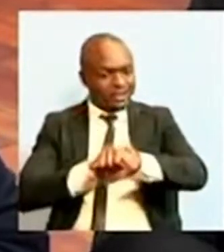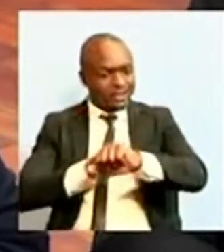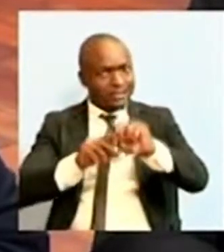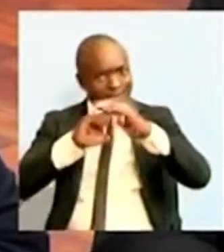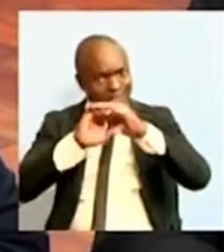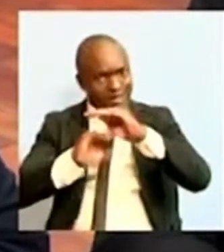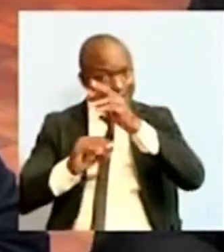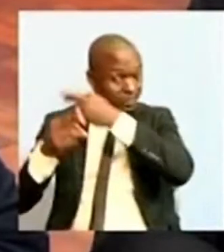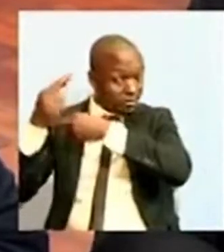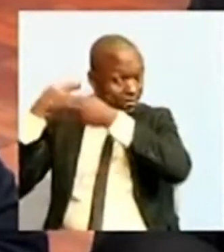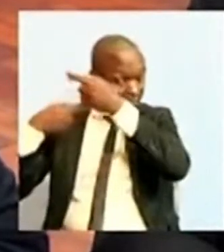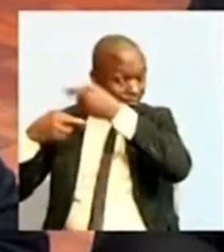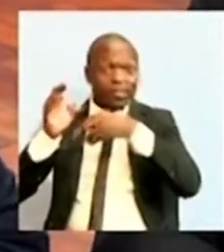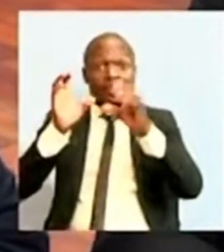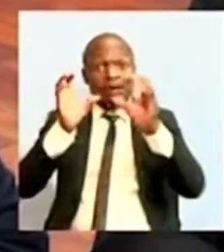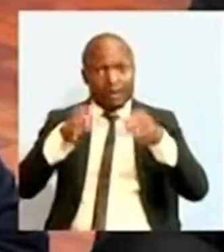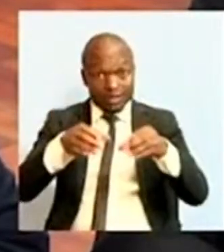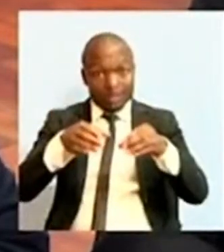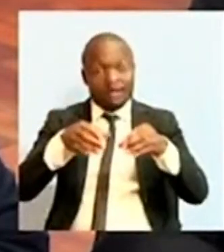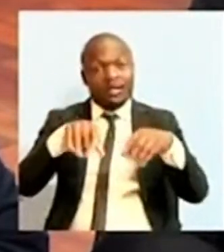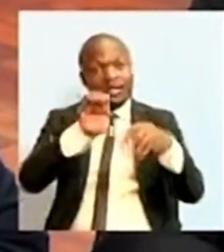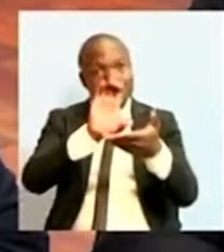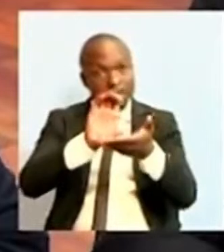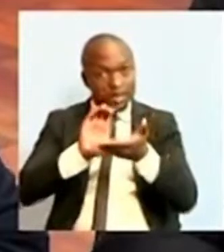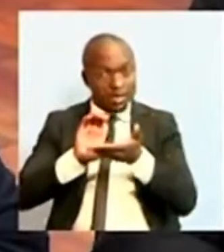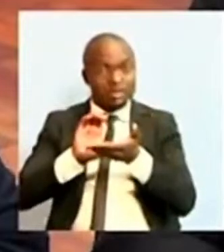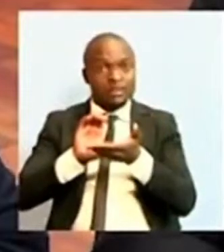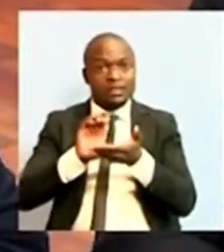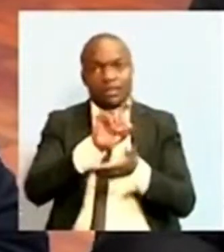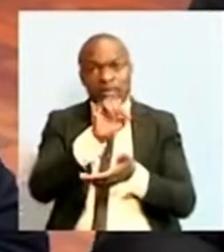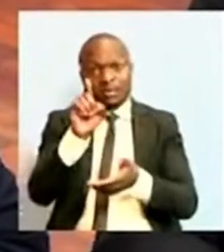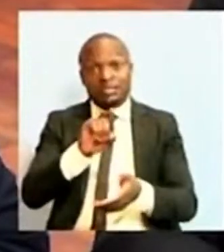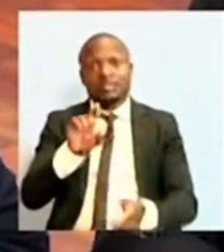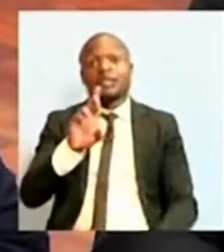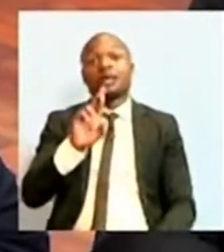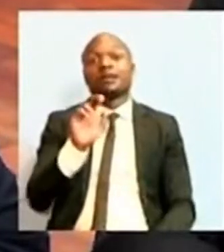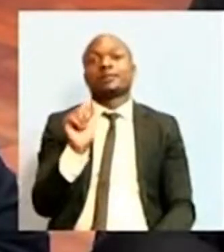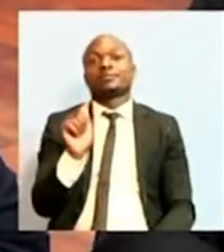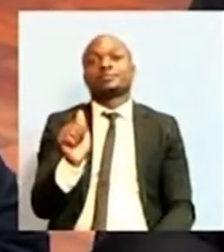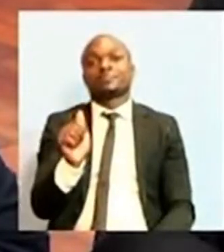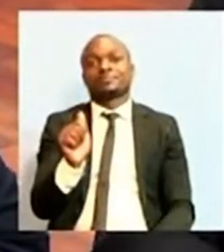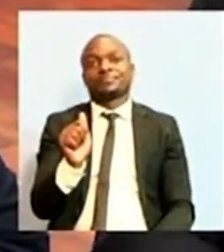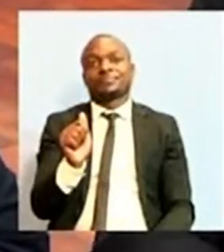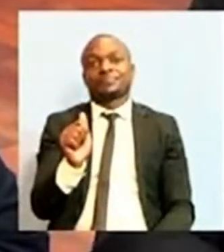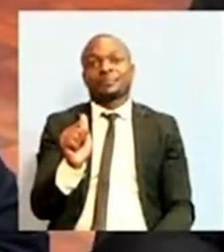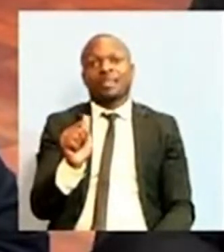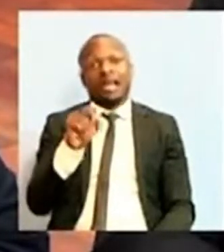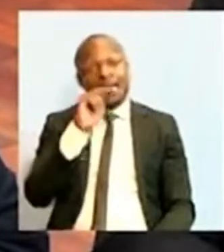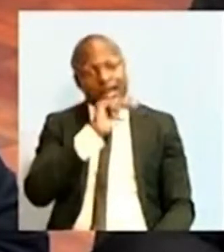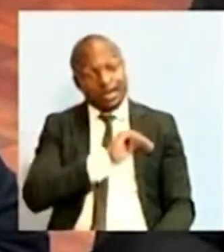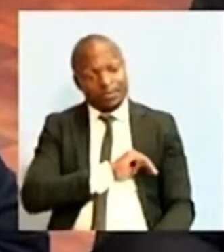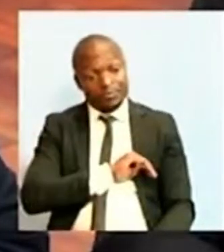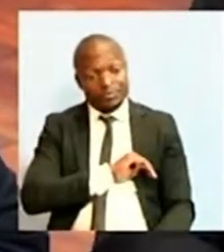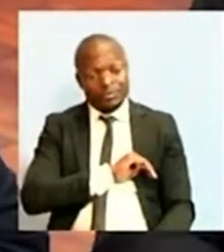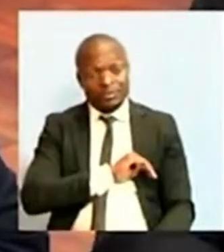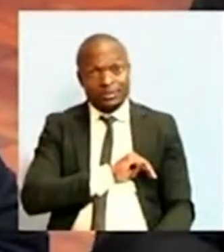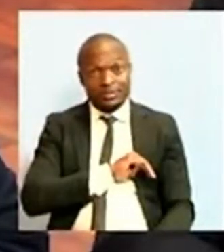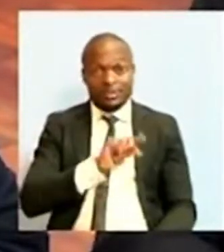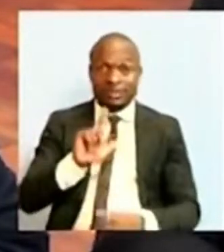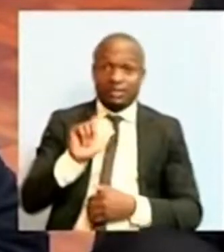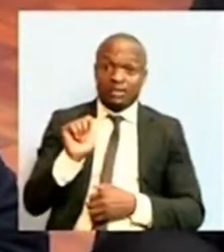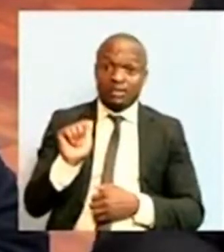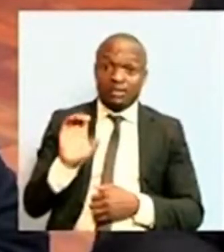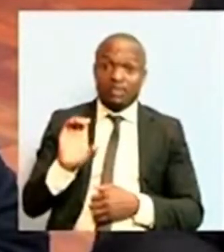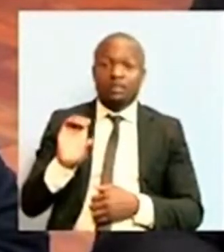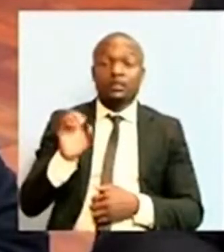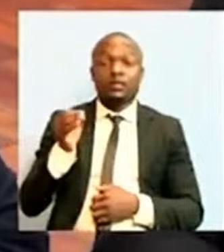under review, the Council owed Zambia Regional Revenue Authority, NAPSA, and